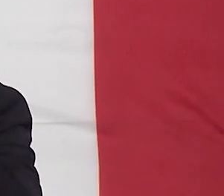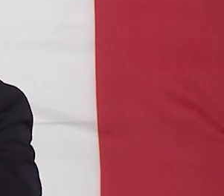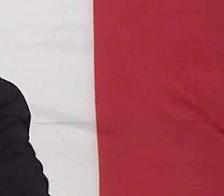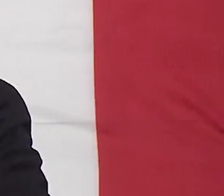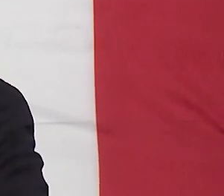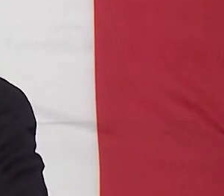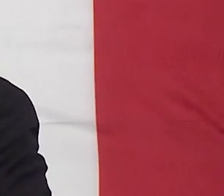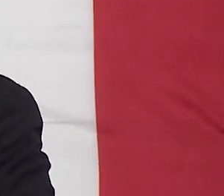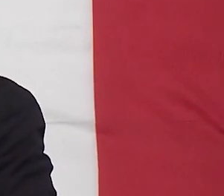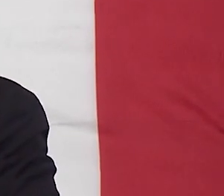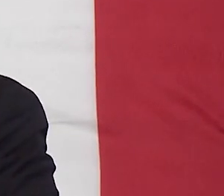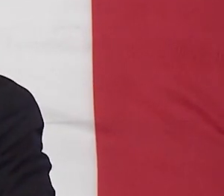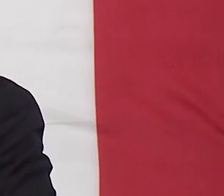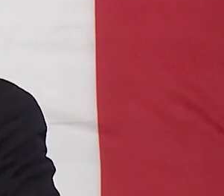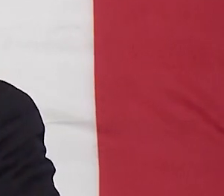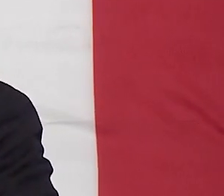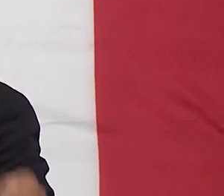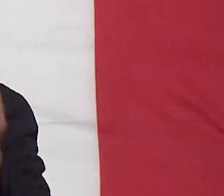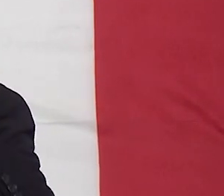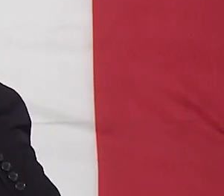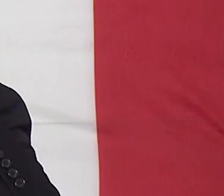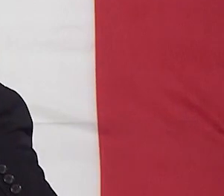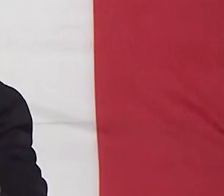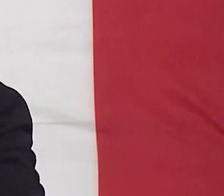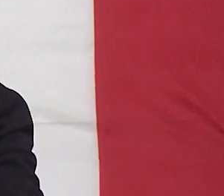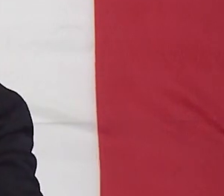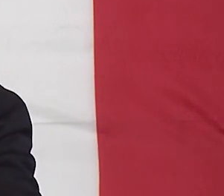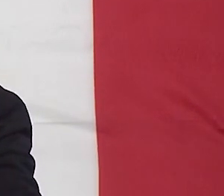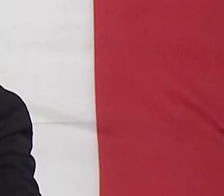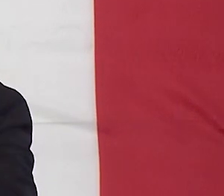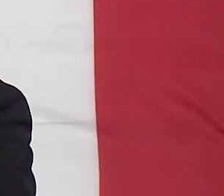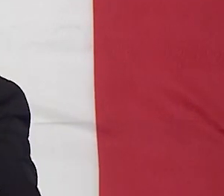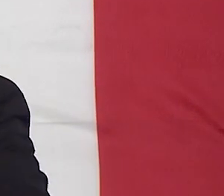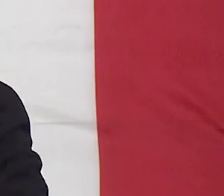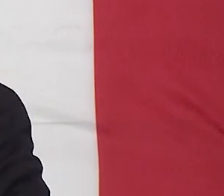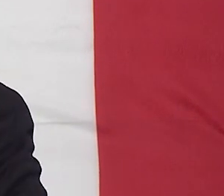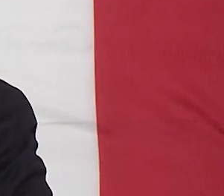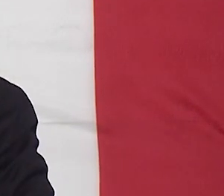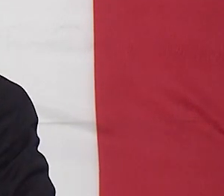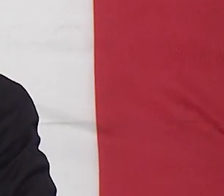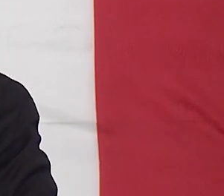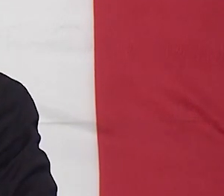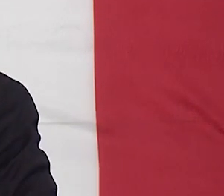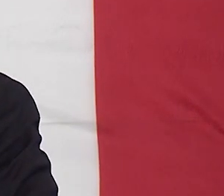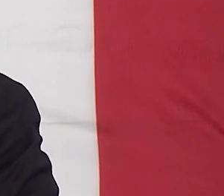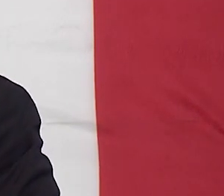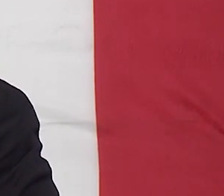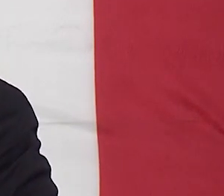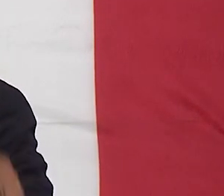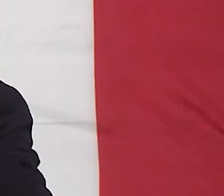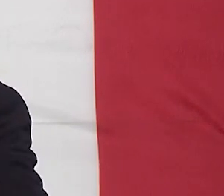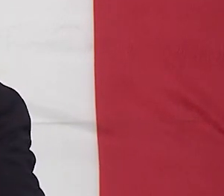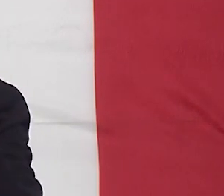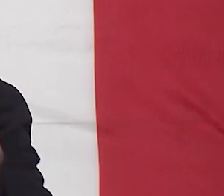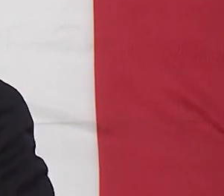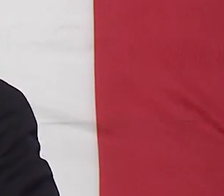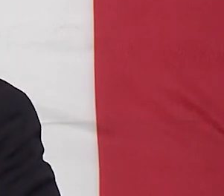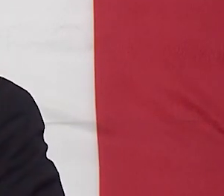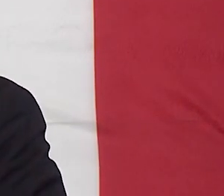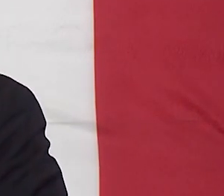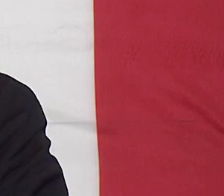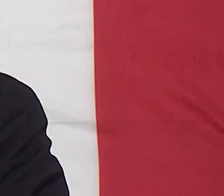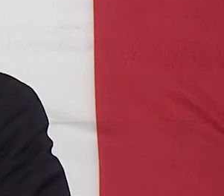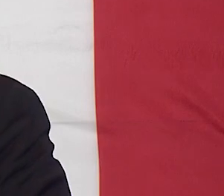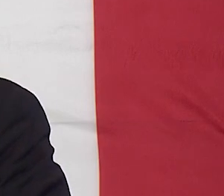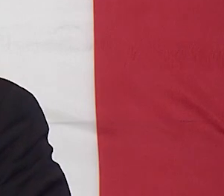de Jesucristo. But in the name of Jesus Christ. Reprendo todo espíritu de violencia. We rebuke every spirit of violence. Que toca los hogares.